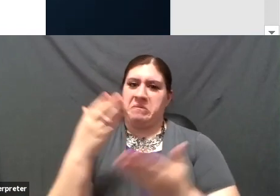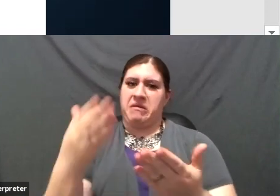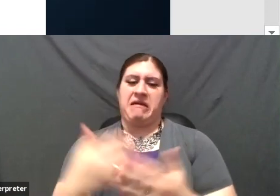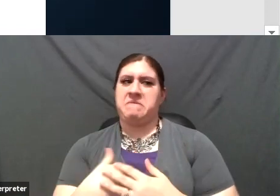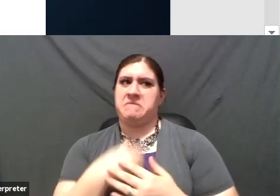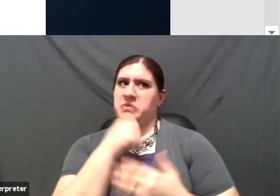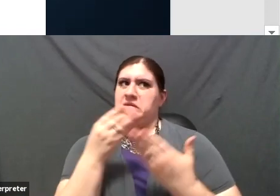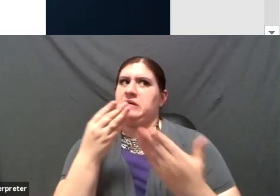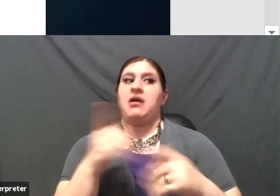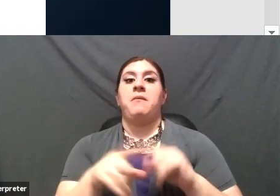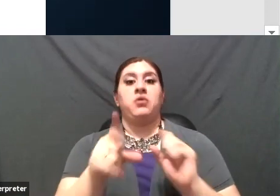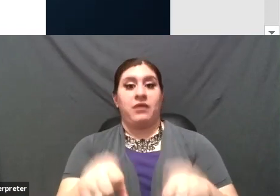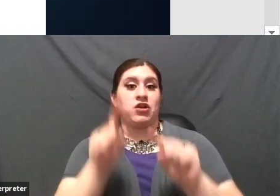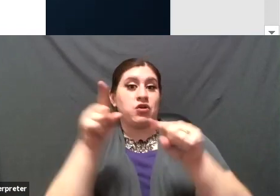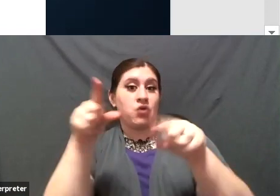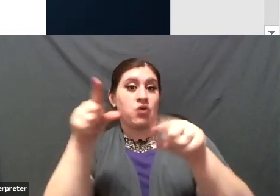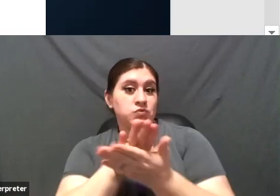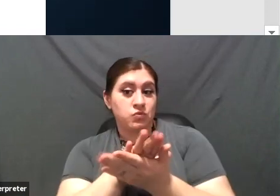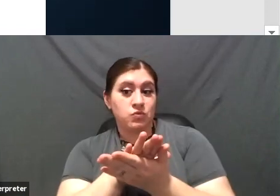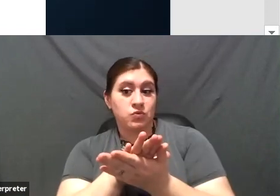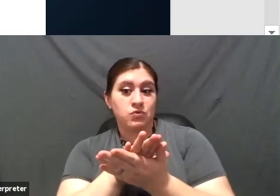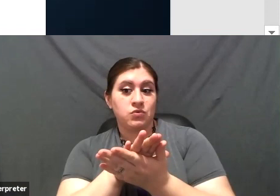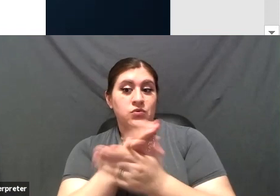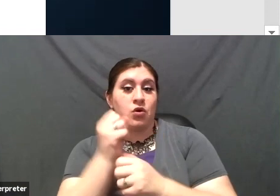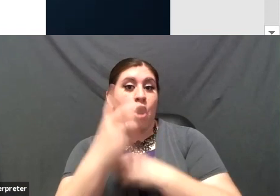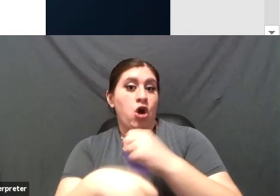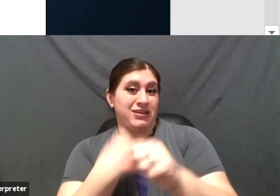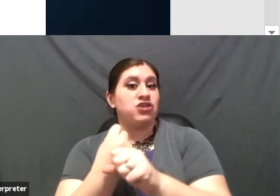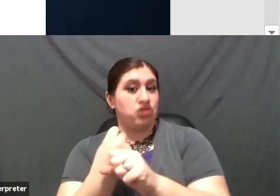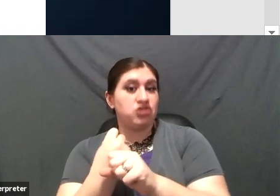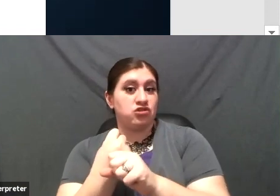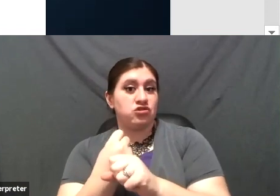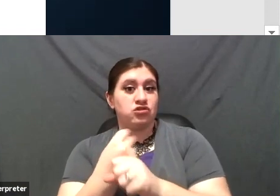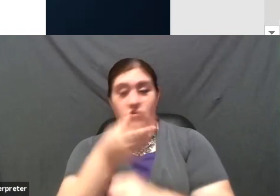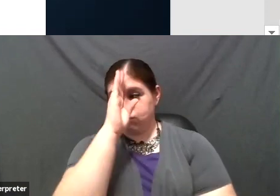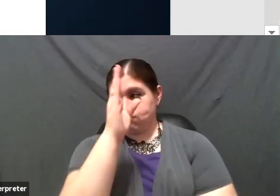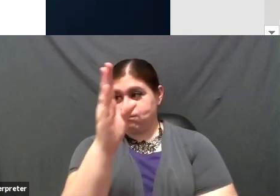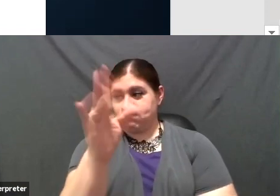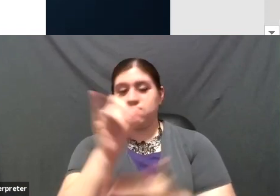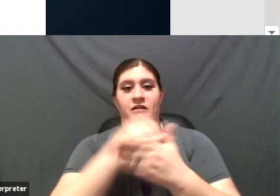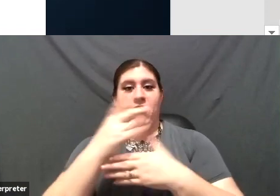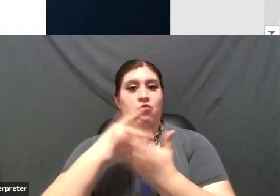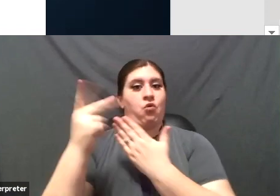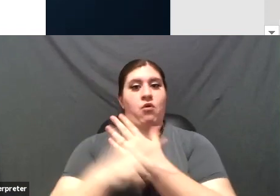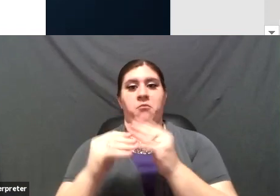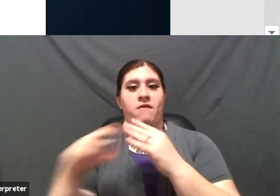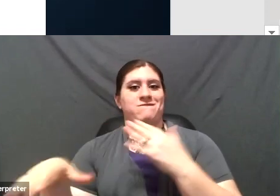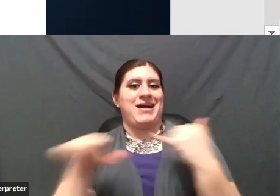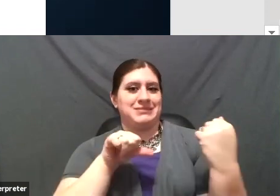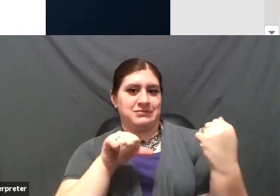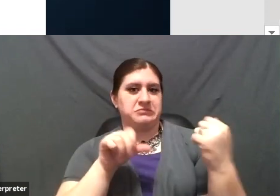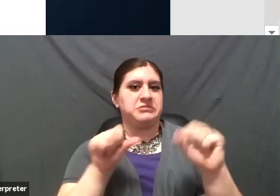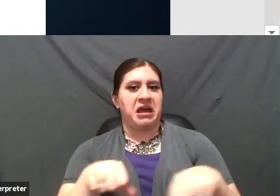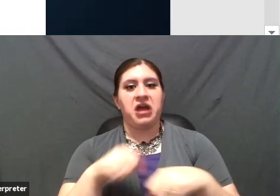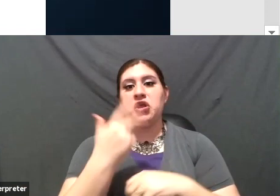don't, but you could go to school all year if you wanted and accelerate this program till maybe